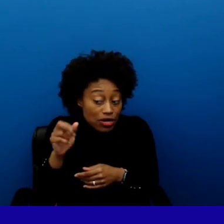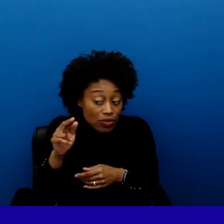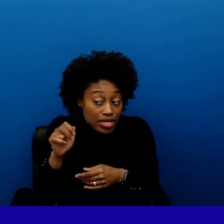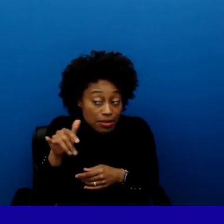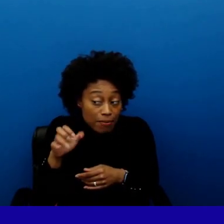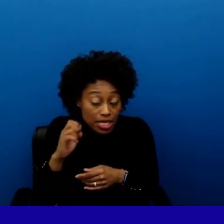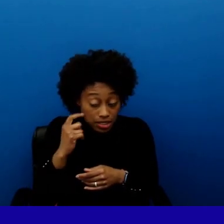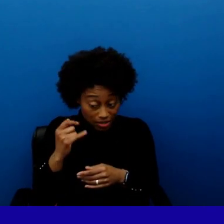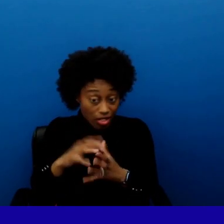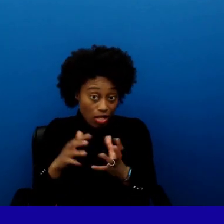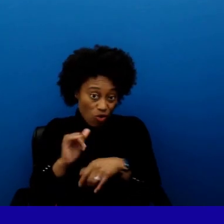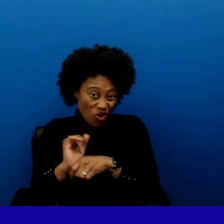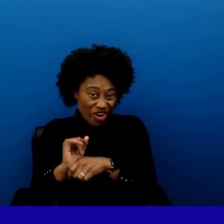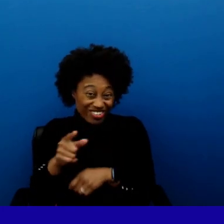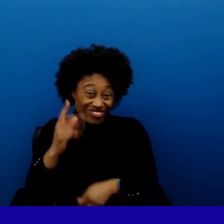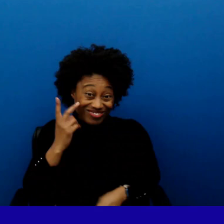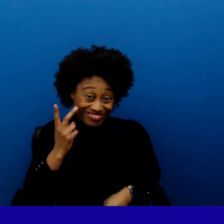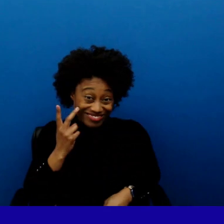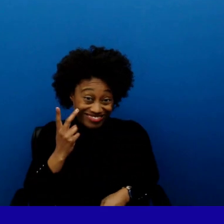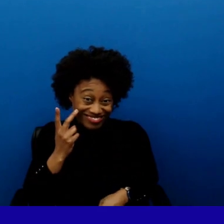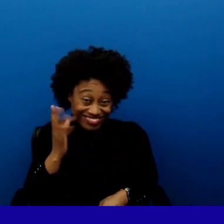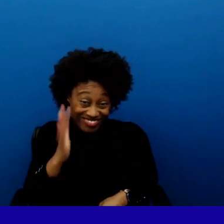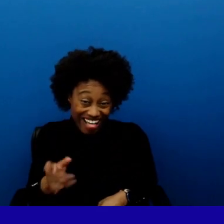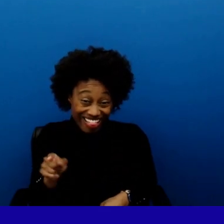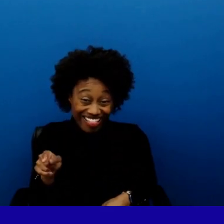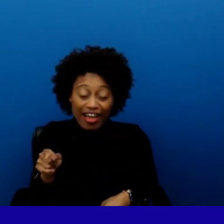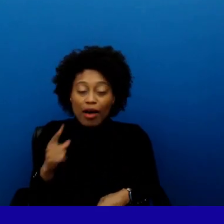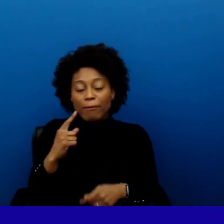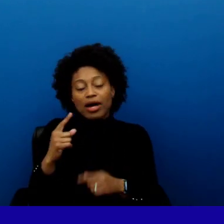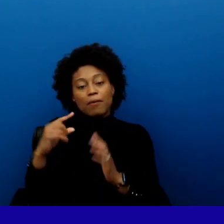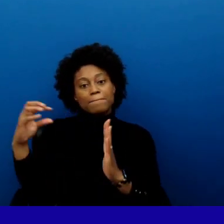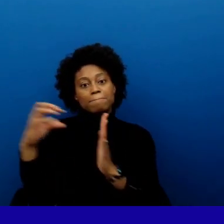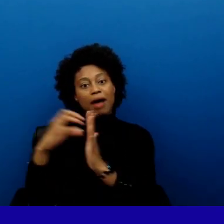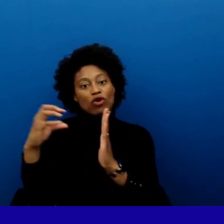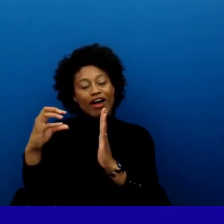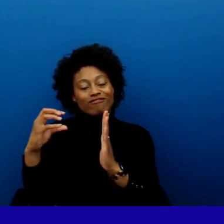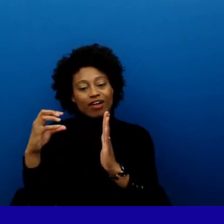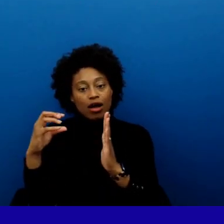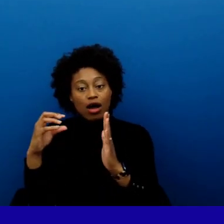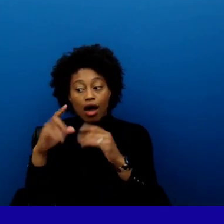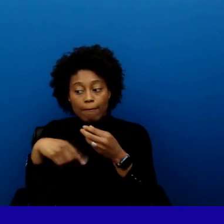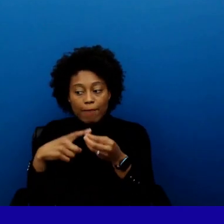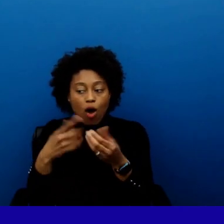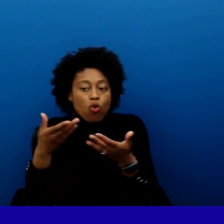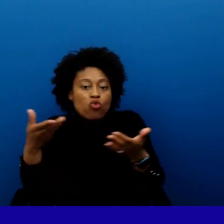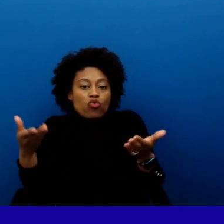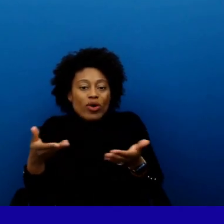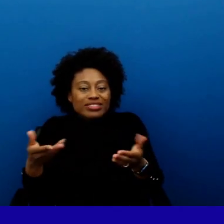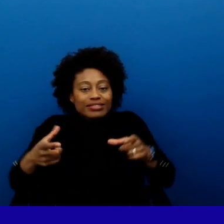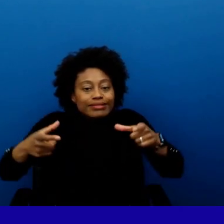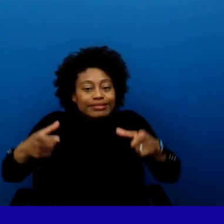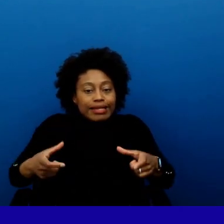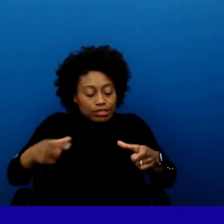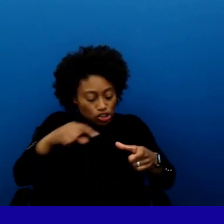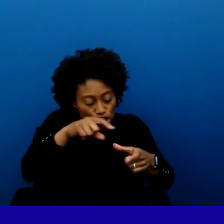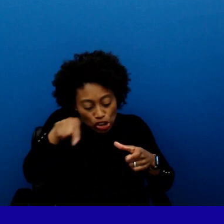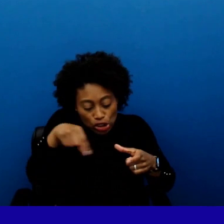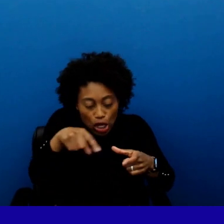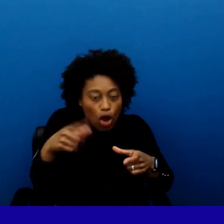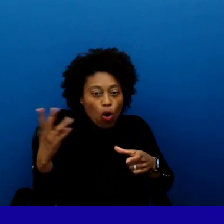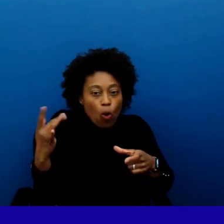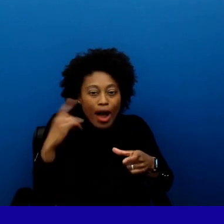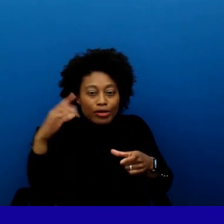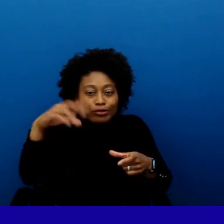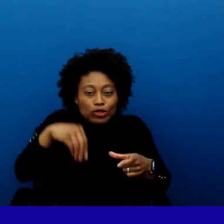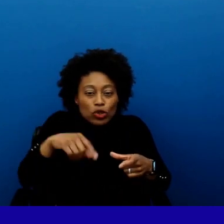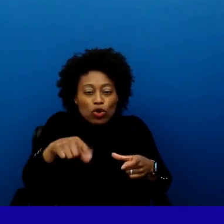is. Um, and you also need to write like little paragraphs or two about the dish, right? Like people want to know why you're including it, what you love